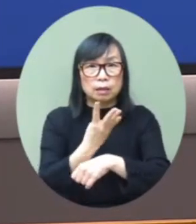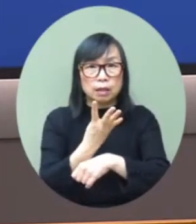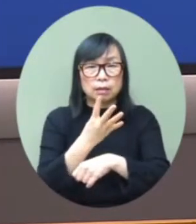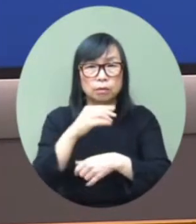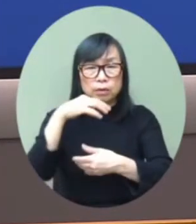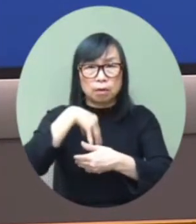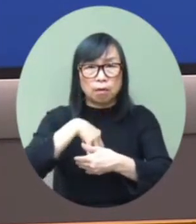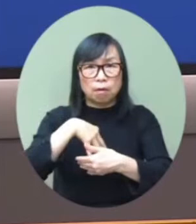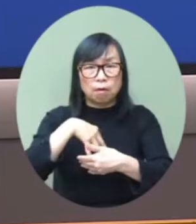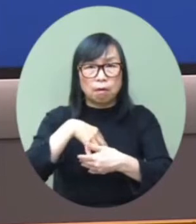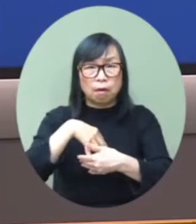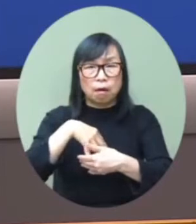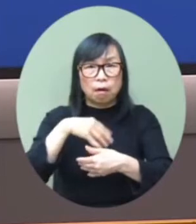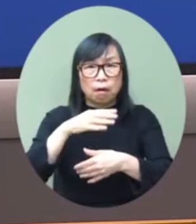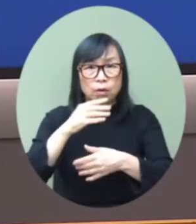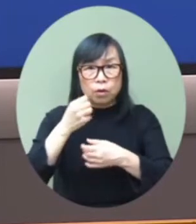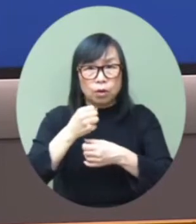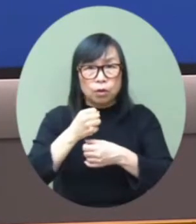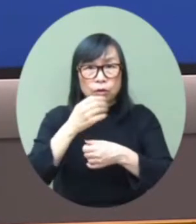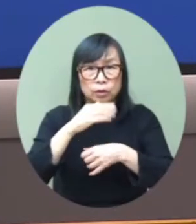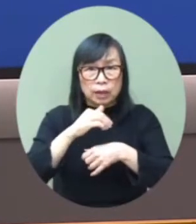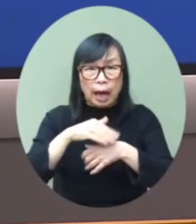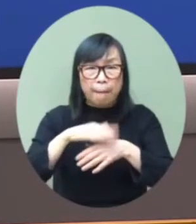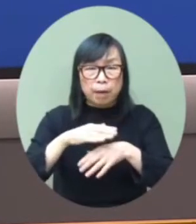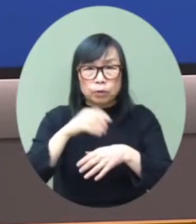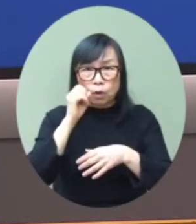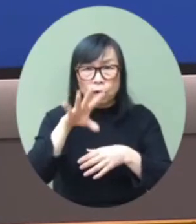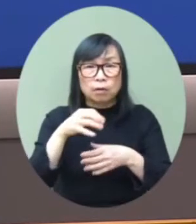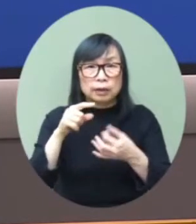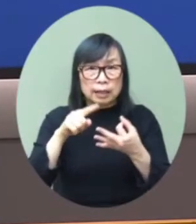them have been completed within 24 hours.